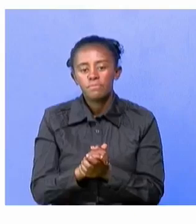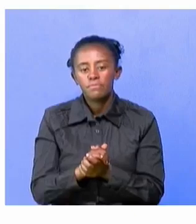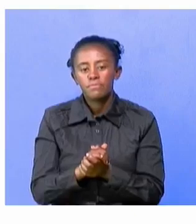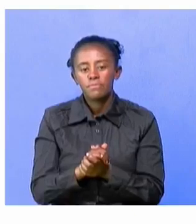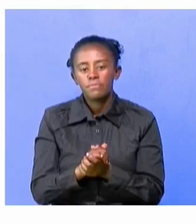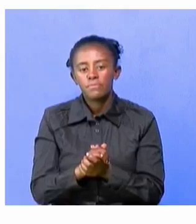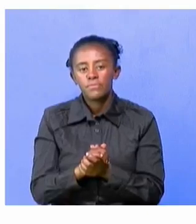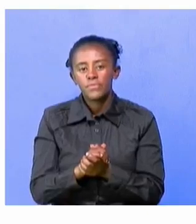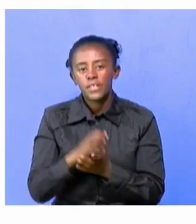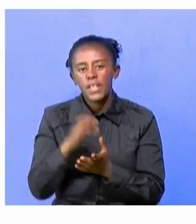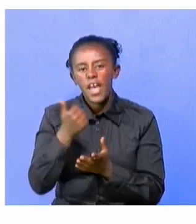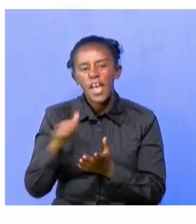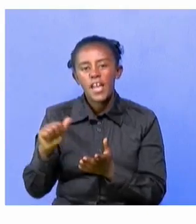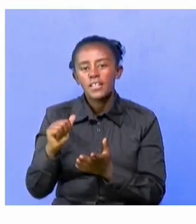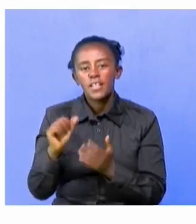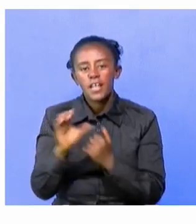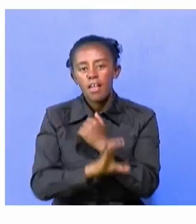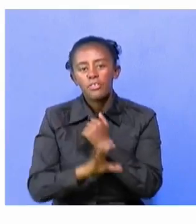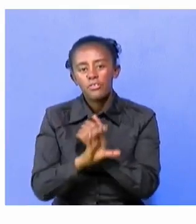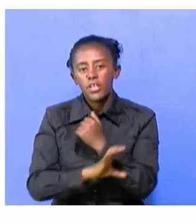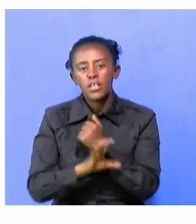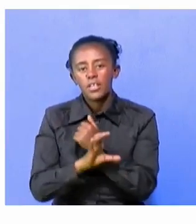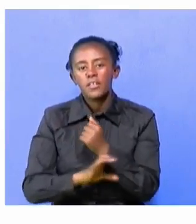any country